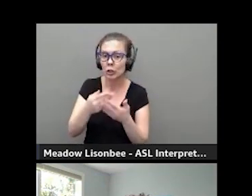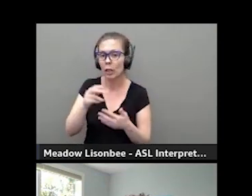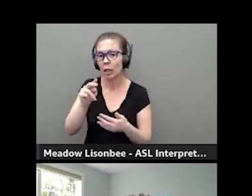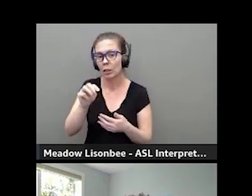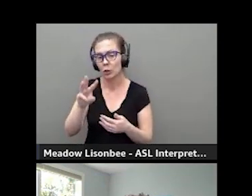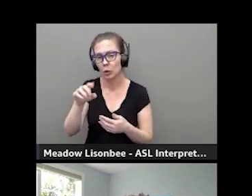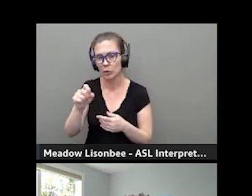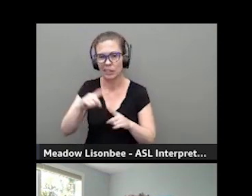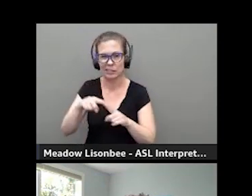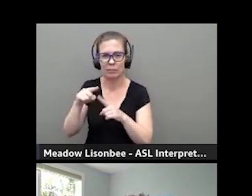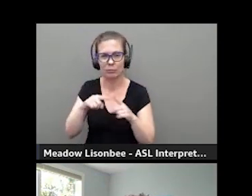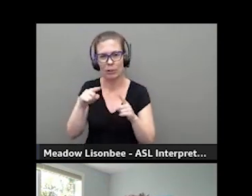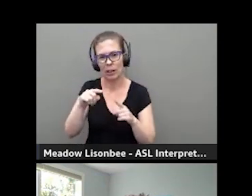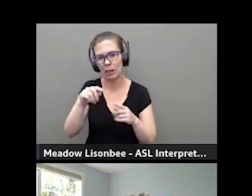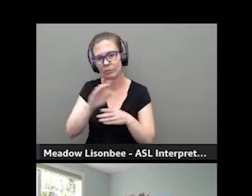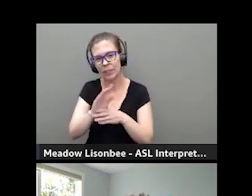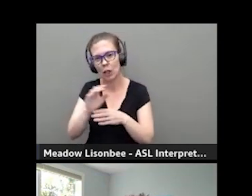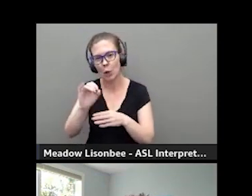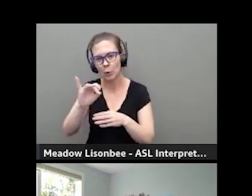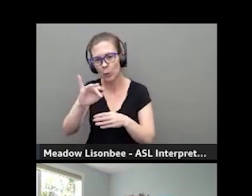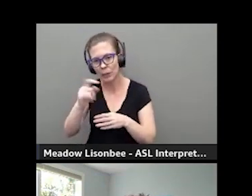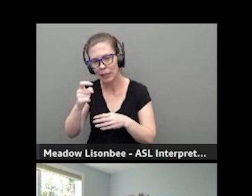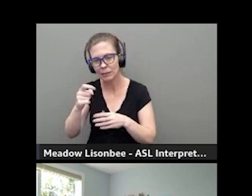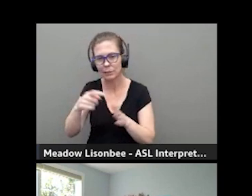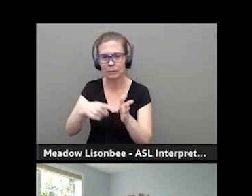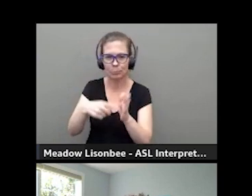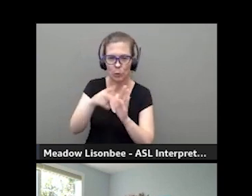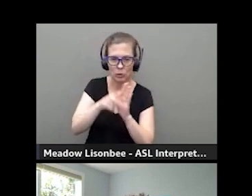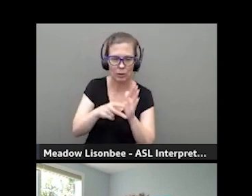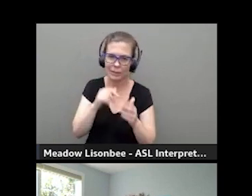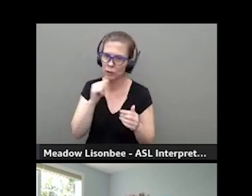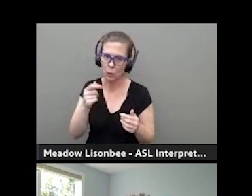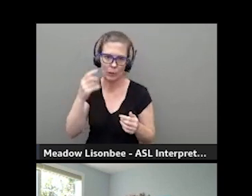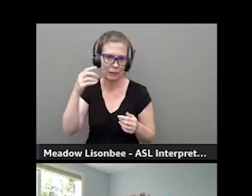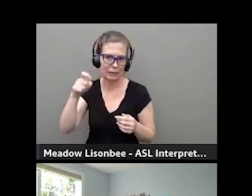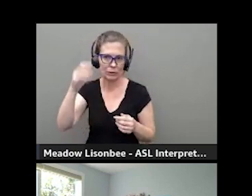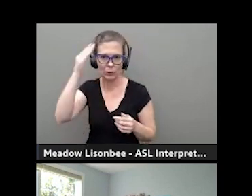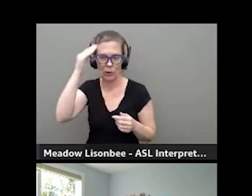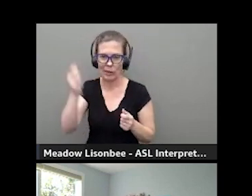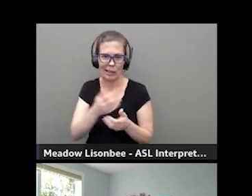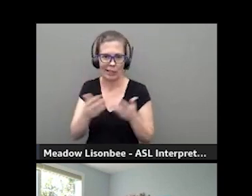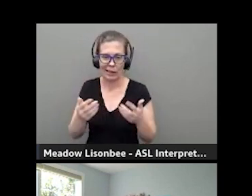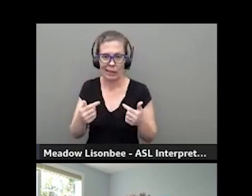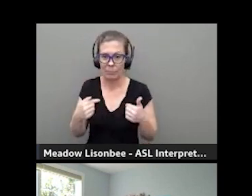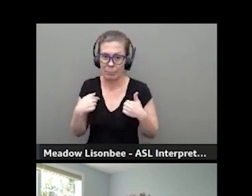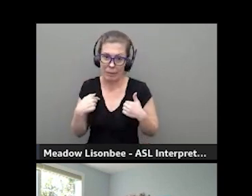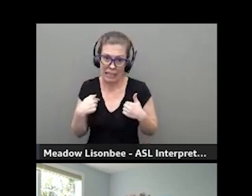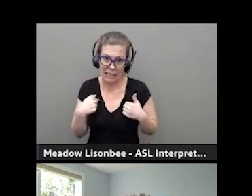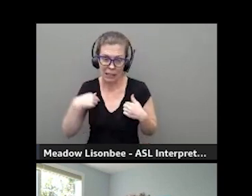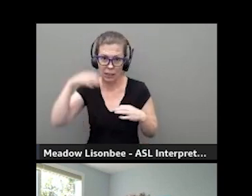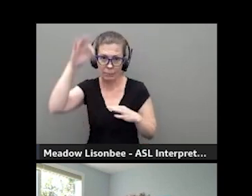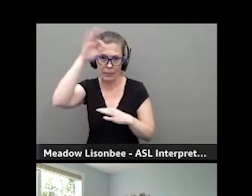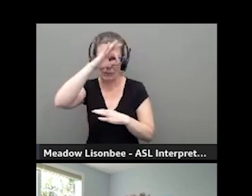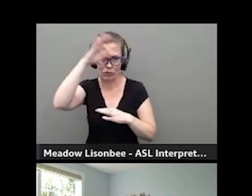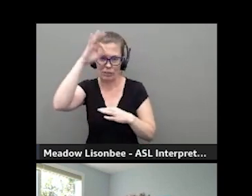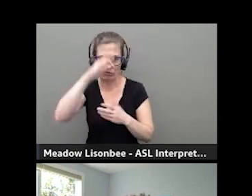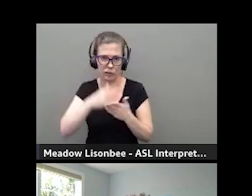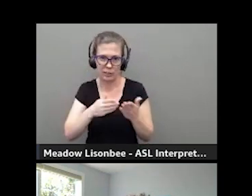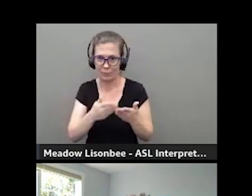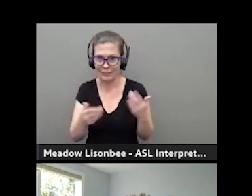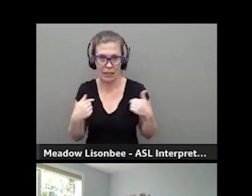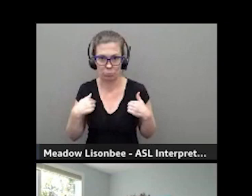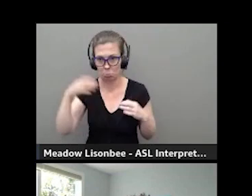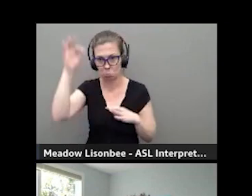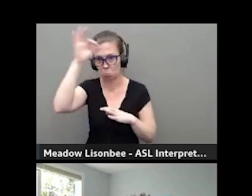different video codecs and protocols, you don't need to know anything about those. Like me, I'm completely ignorant to some of that stuff,